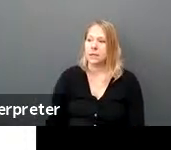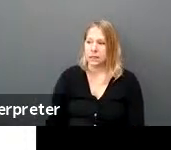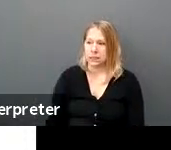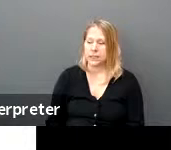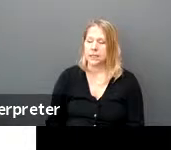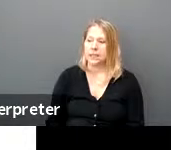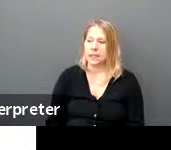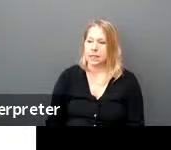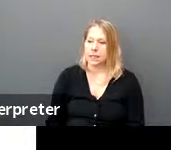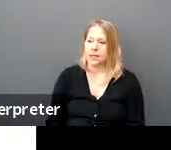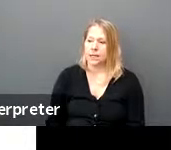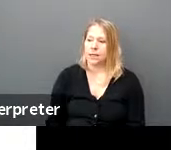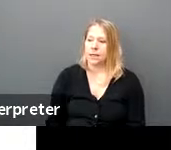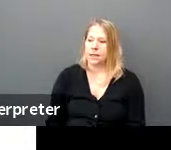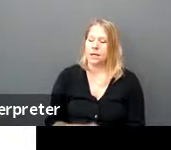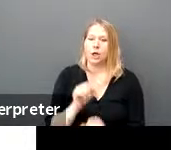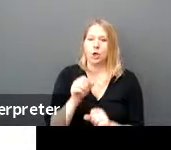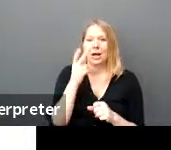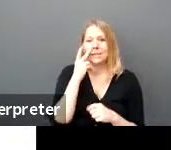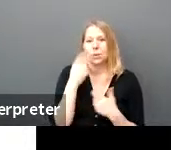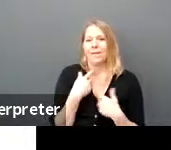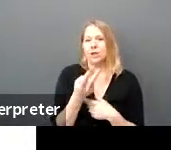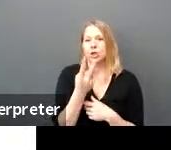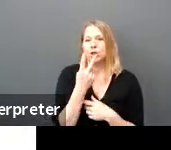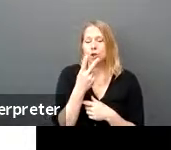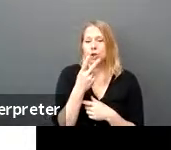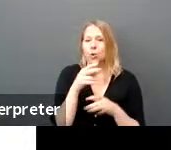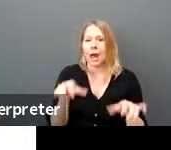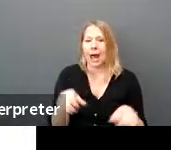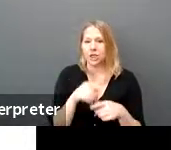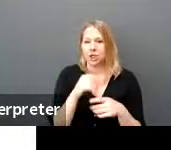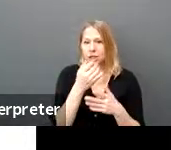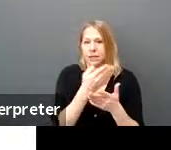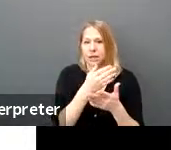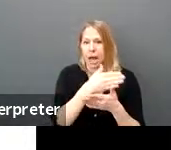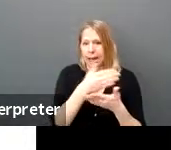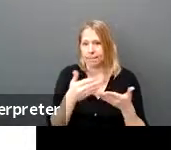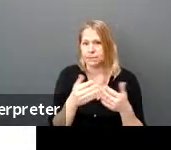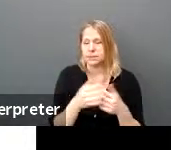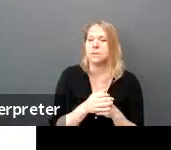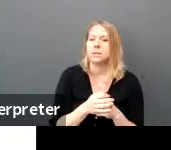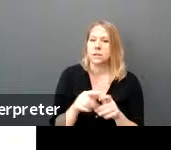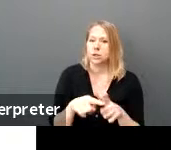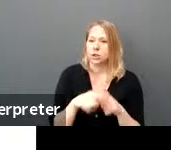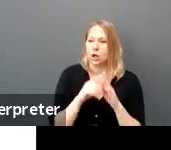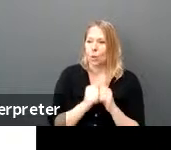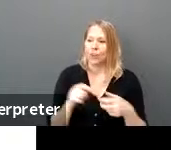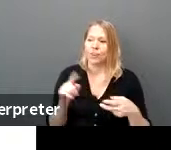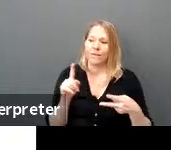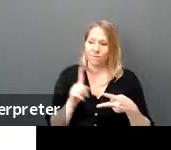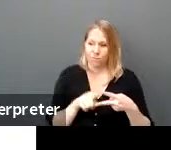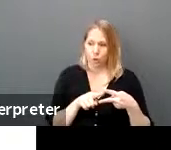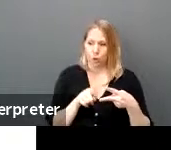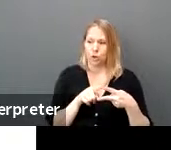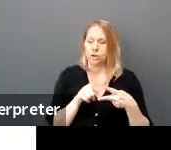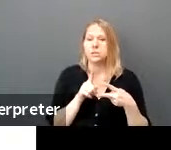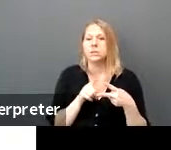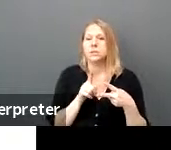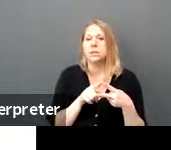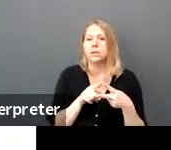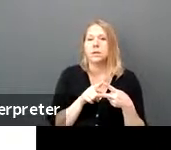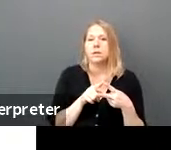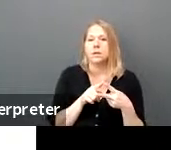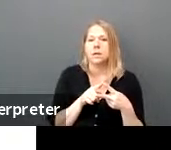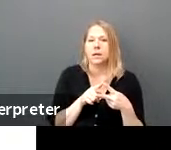of the framework. And you can see we have 2 major action items that we'd like to start with there. The first being